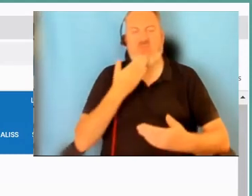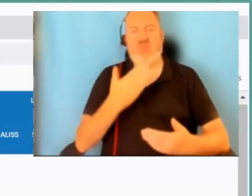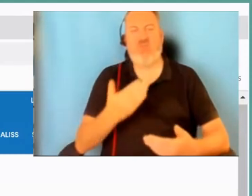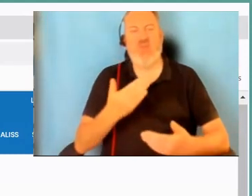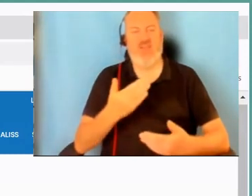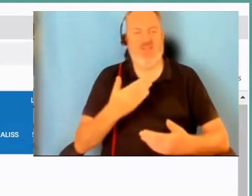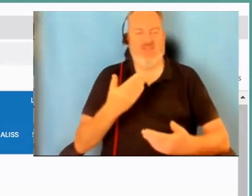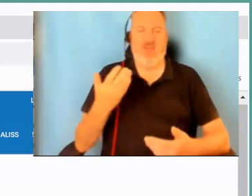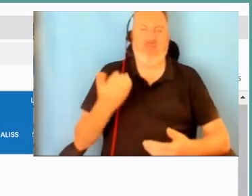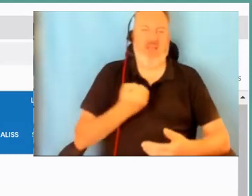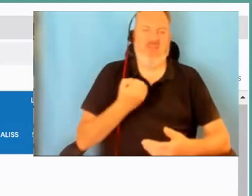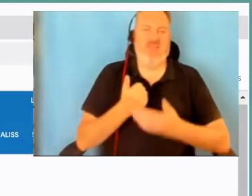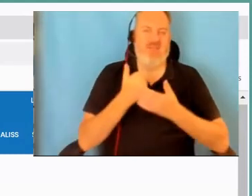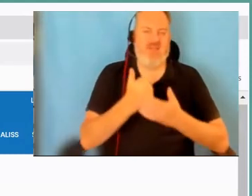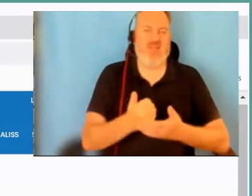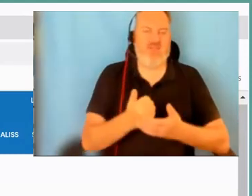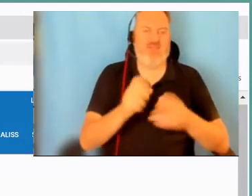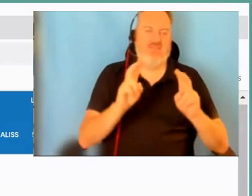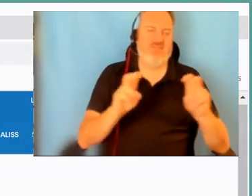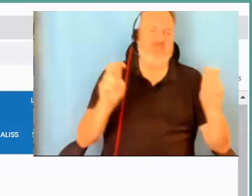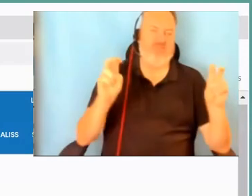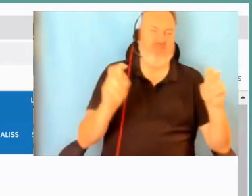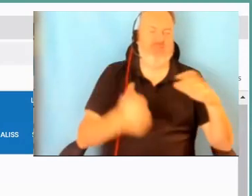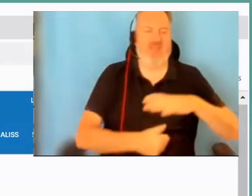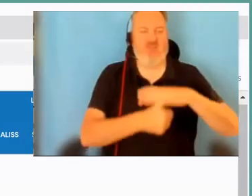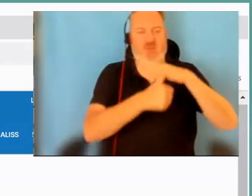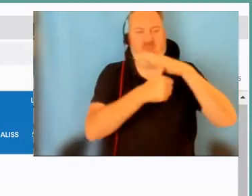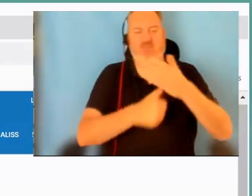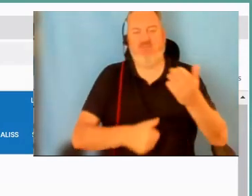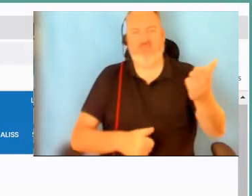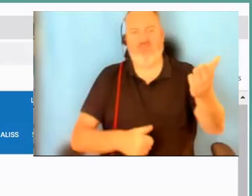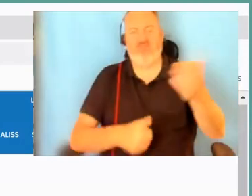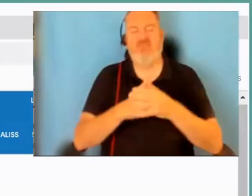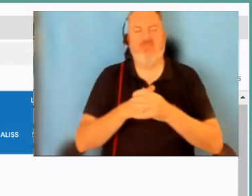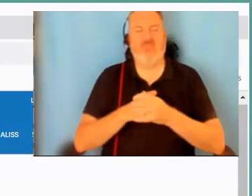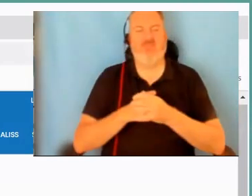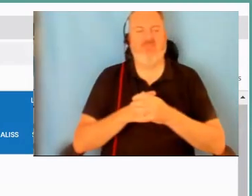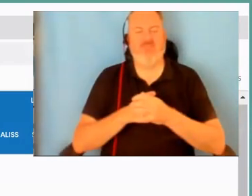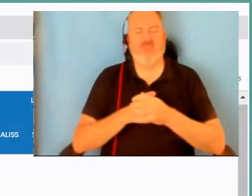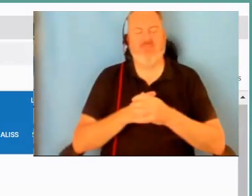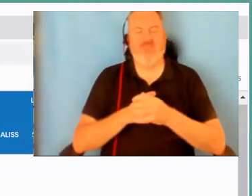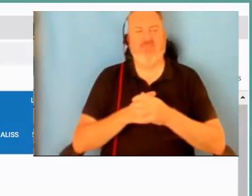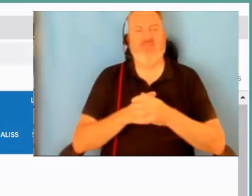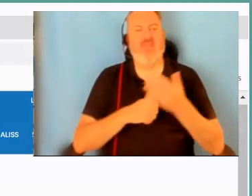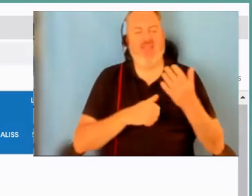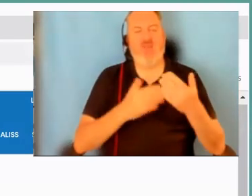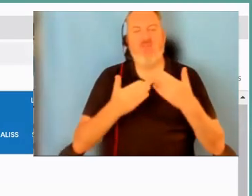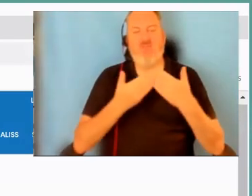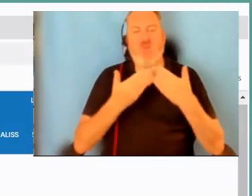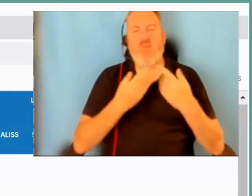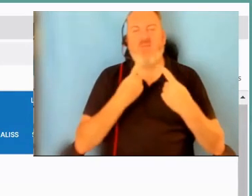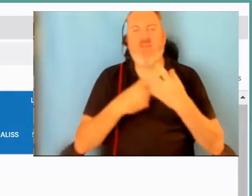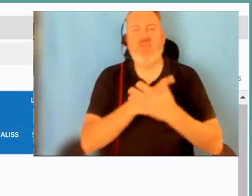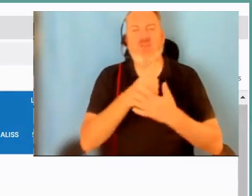advice here, and the title is just at the top of the screen. And then we have a little information about what the